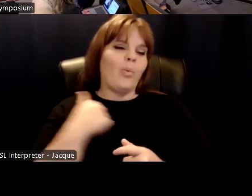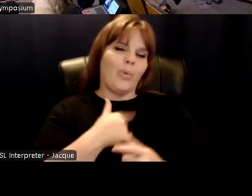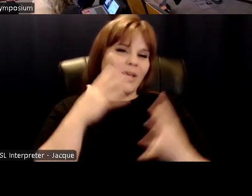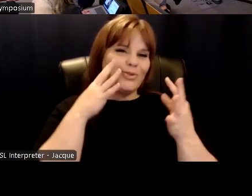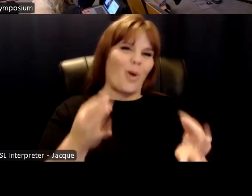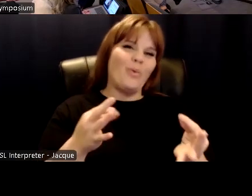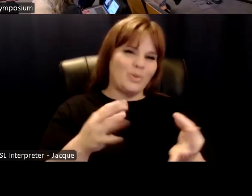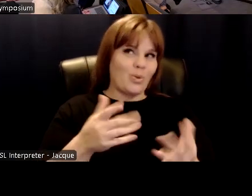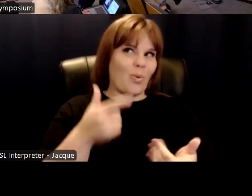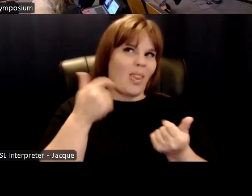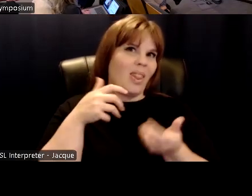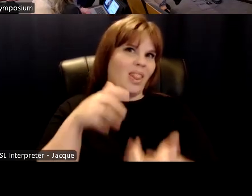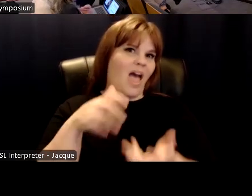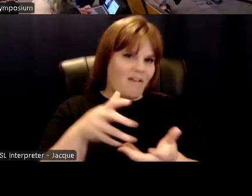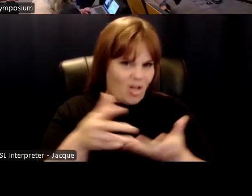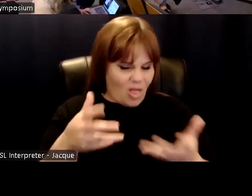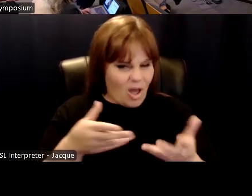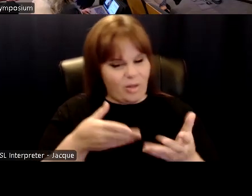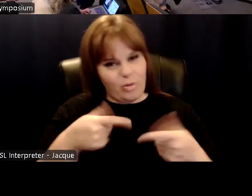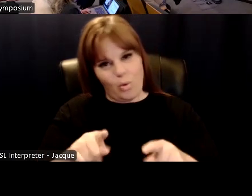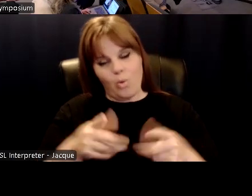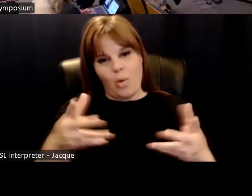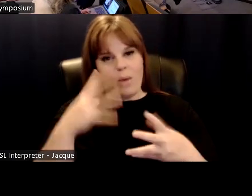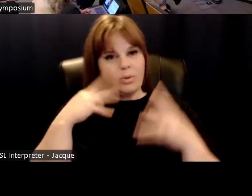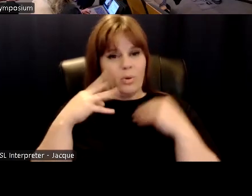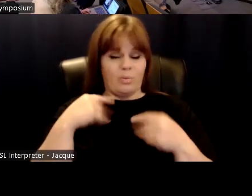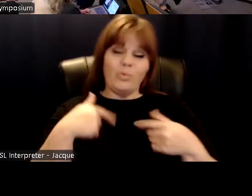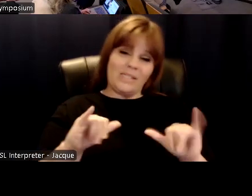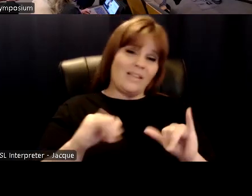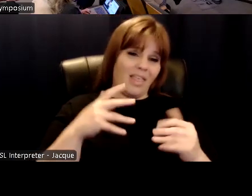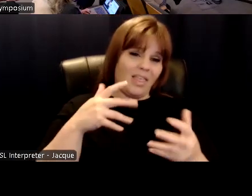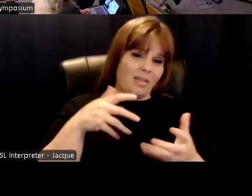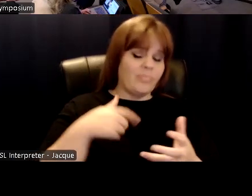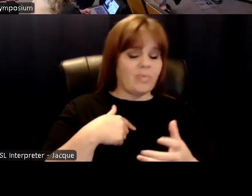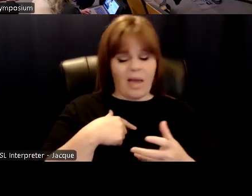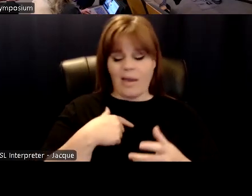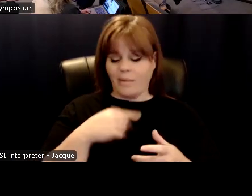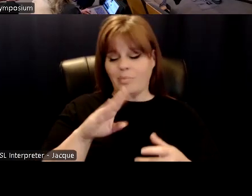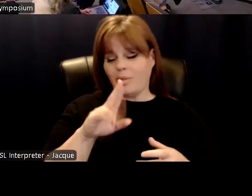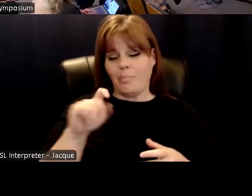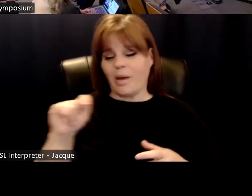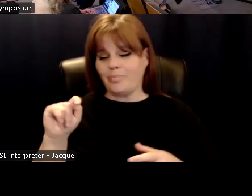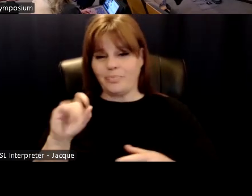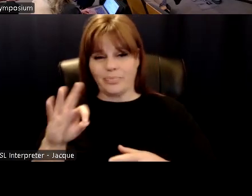through a lot of what I was going through. We still do. I'm the butt of many jokes.